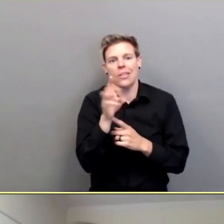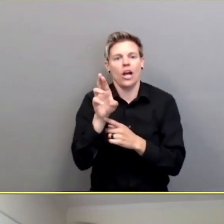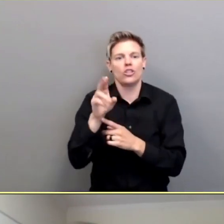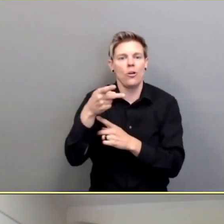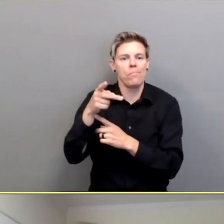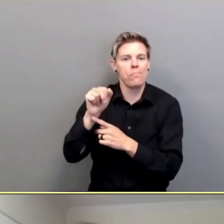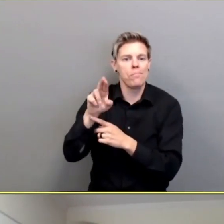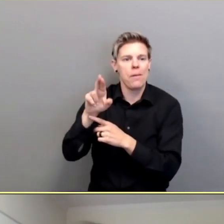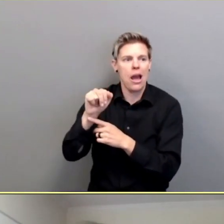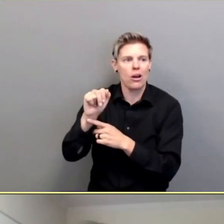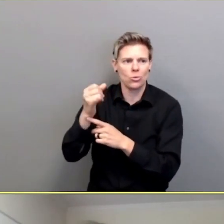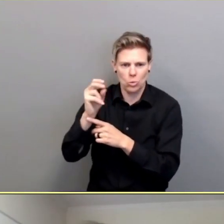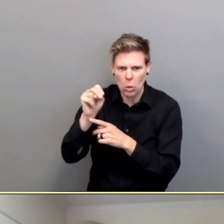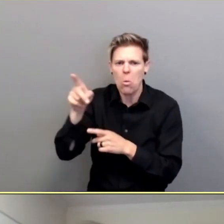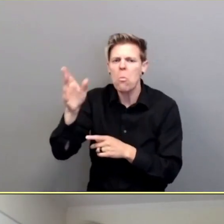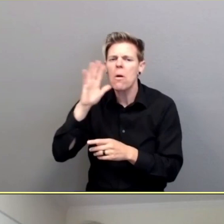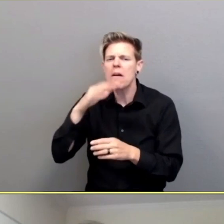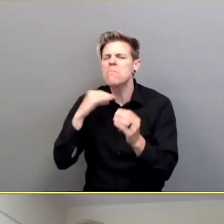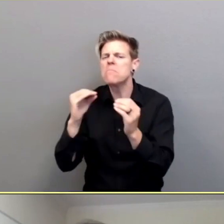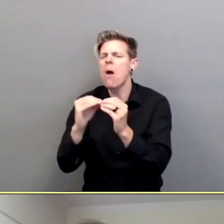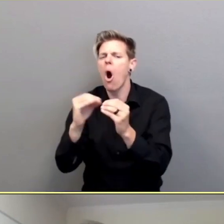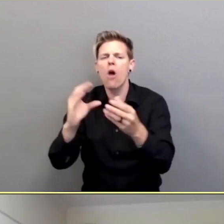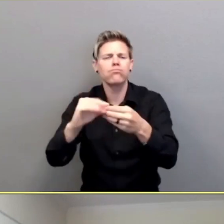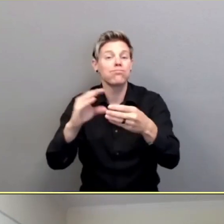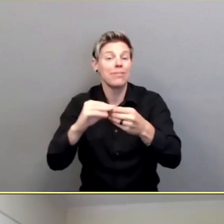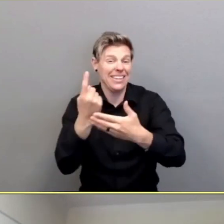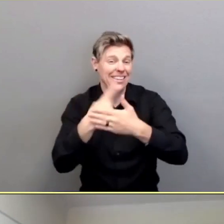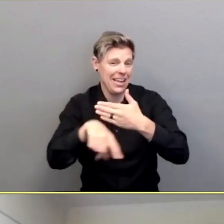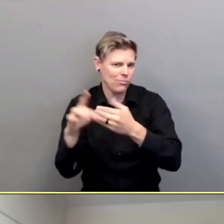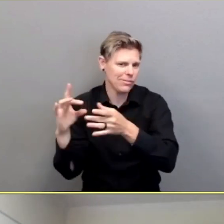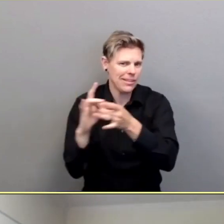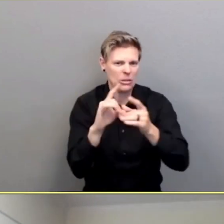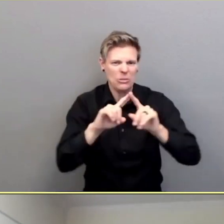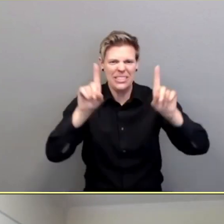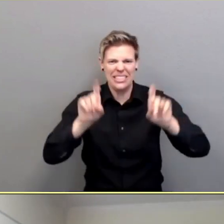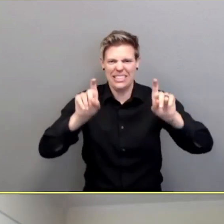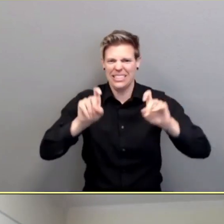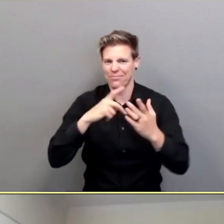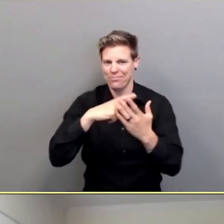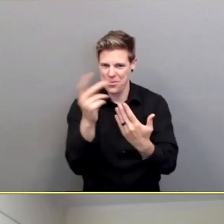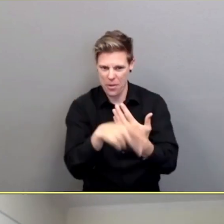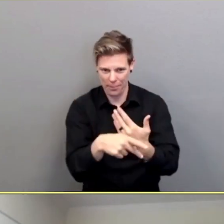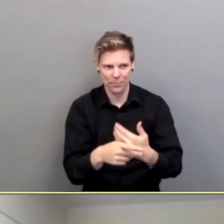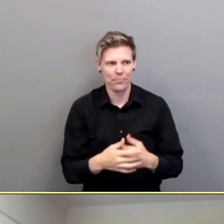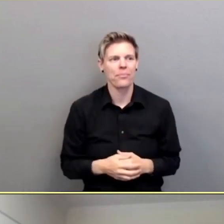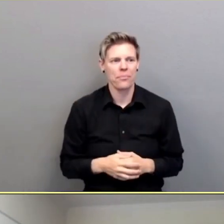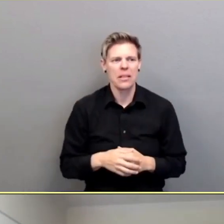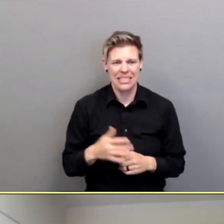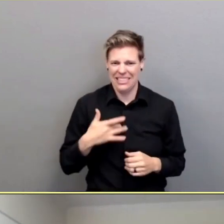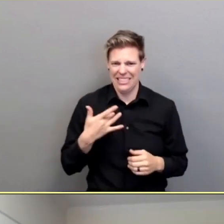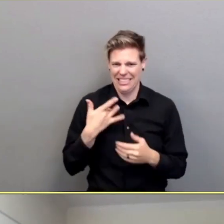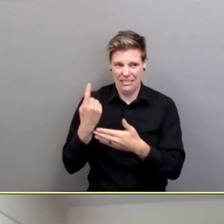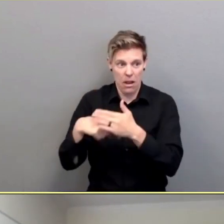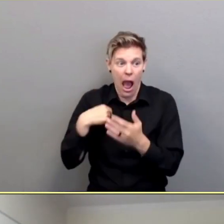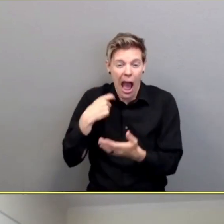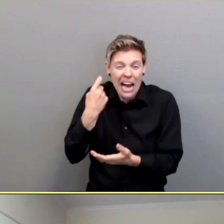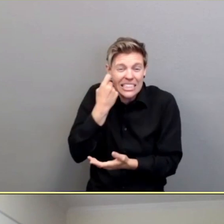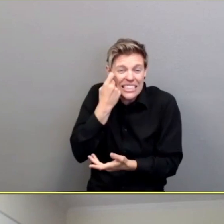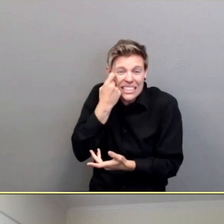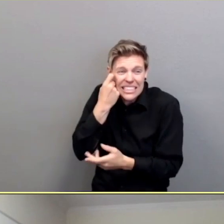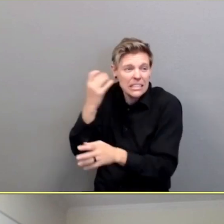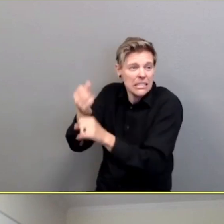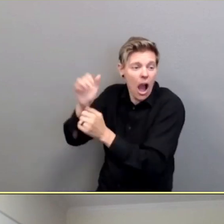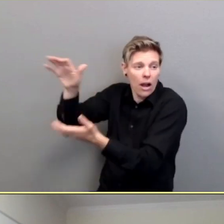next week, because this program, the testing program that's through this grant, just the contract just started this